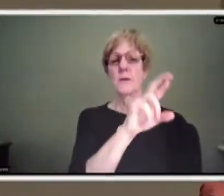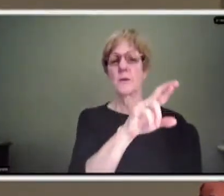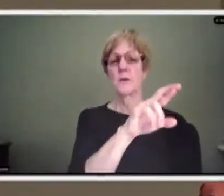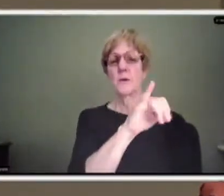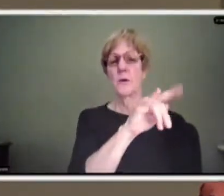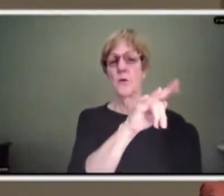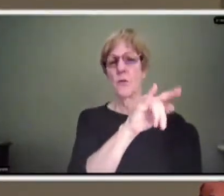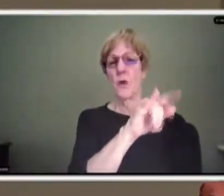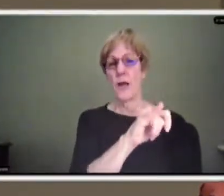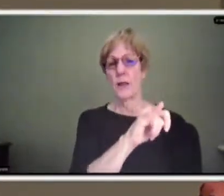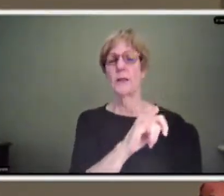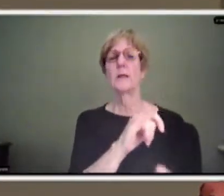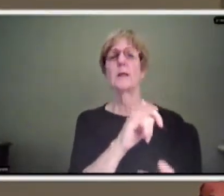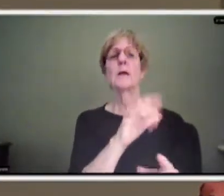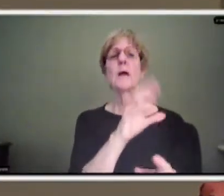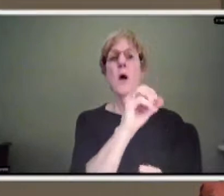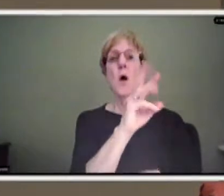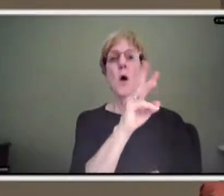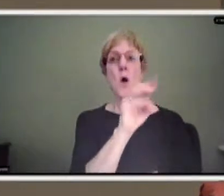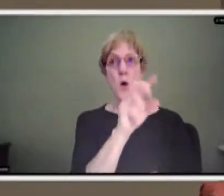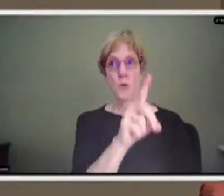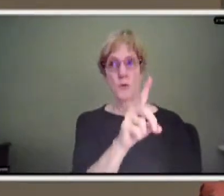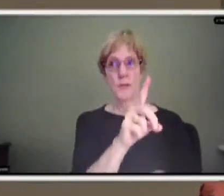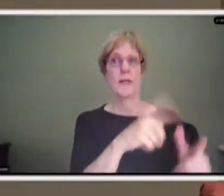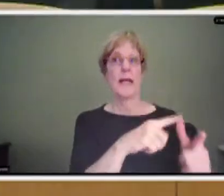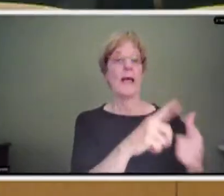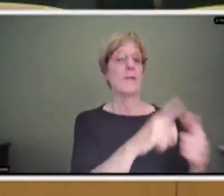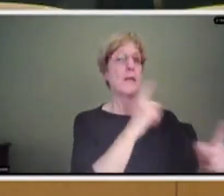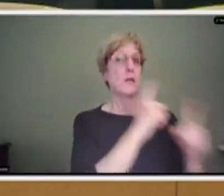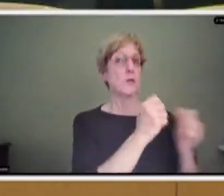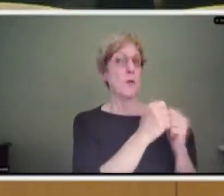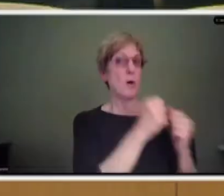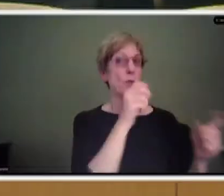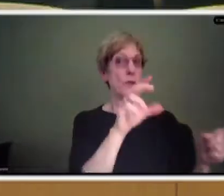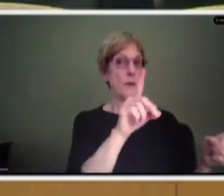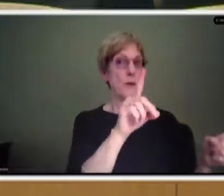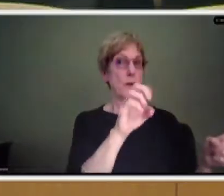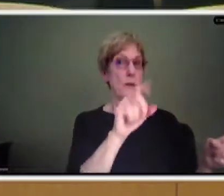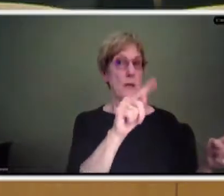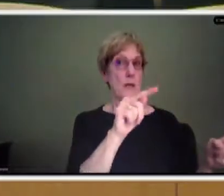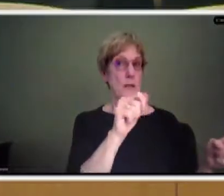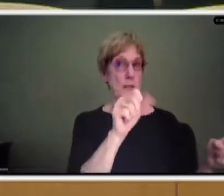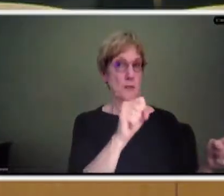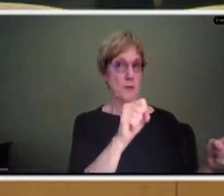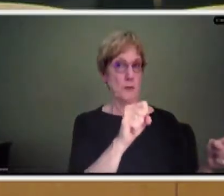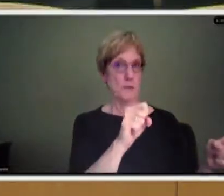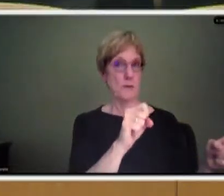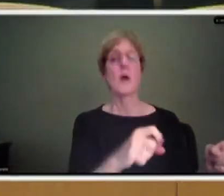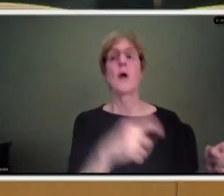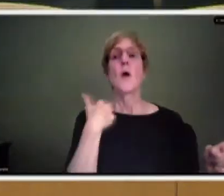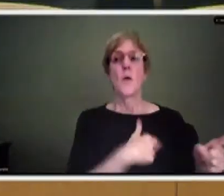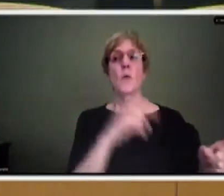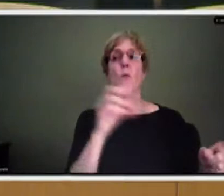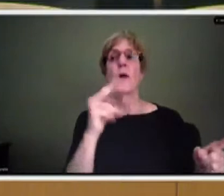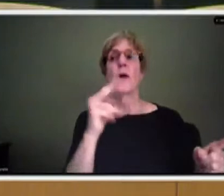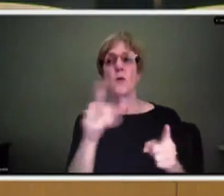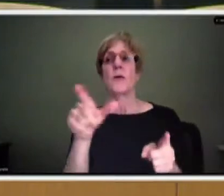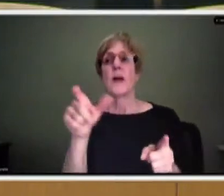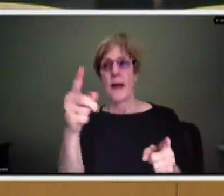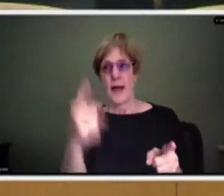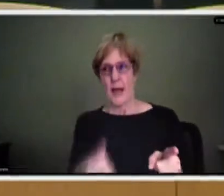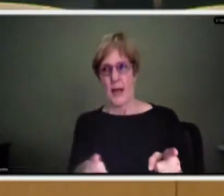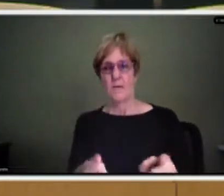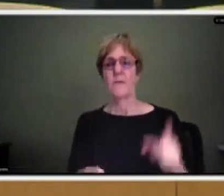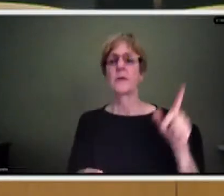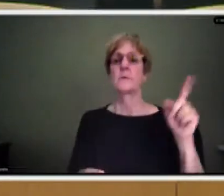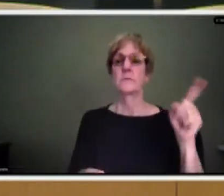this verbal agreement. So I was just trying to get clarification. Yeah, so it's on the ownership. approximately we owned half, and then Miss Riley owned the other half